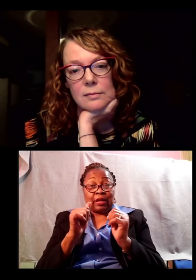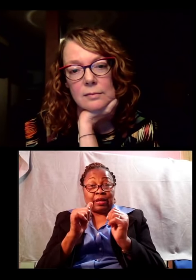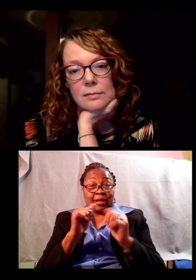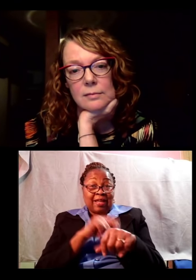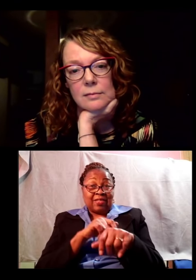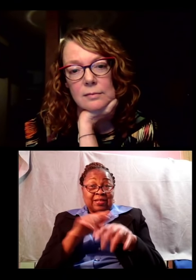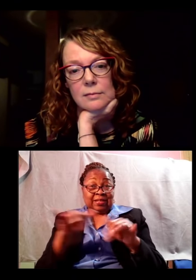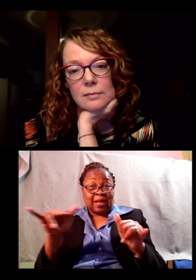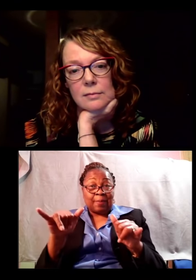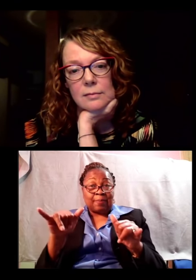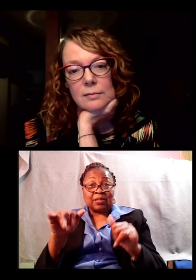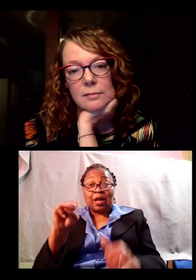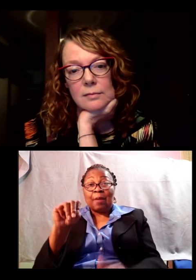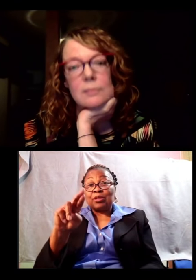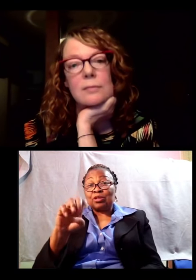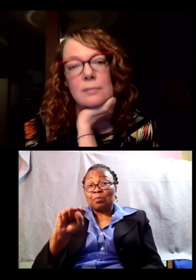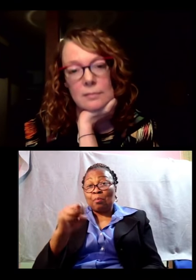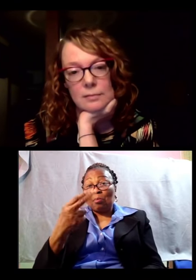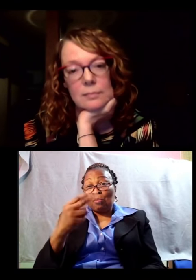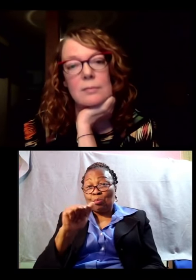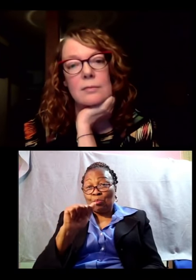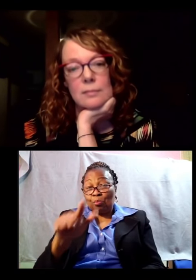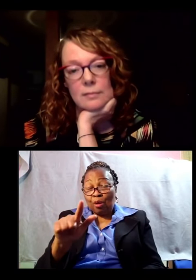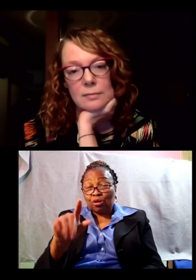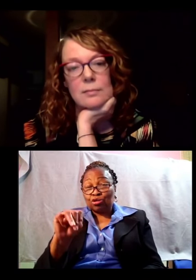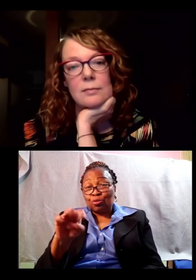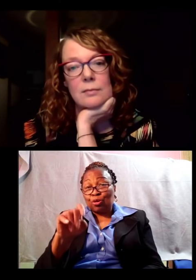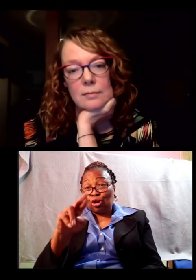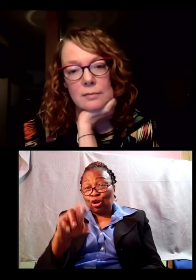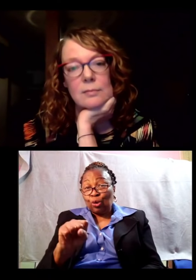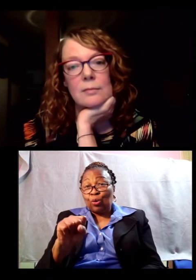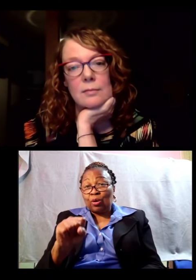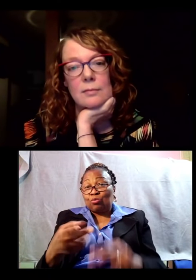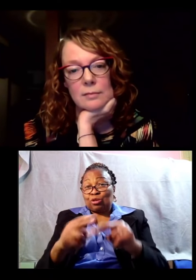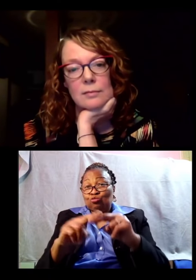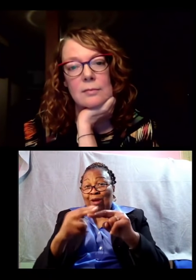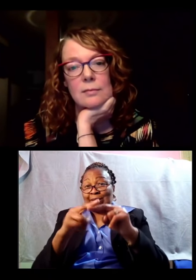time as Marshall McLuhan was rising to ascendance, which I did,